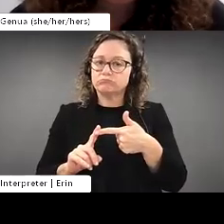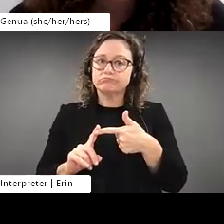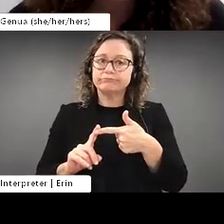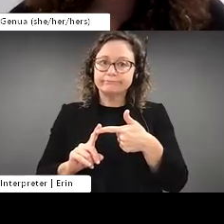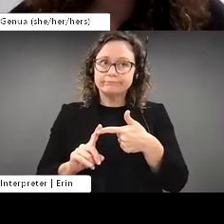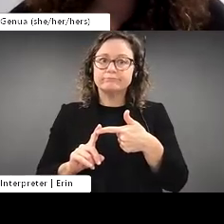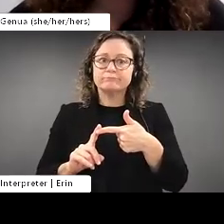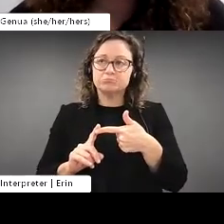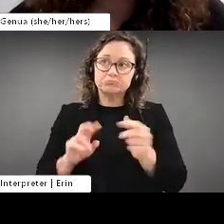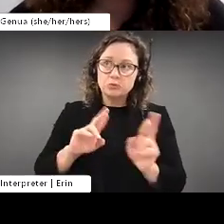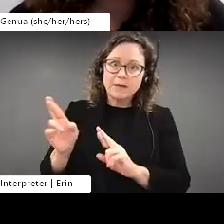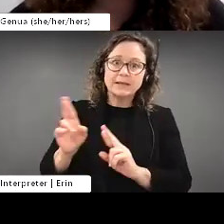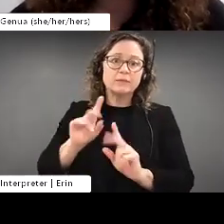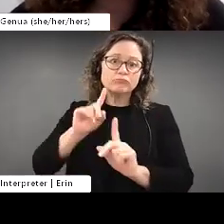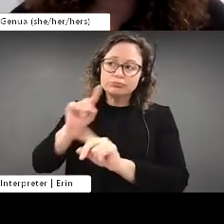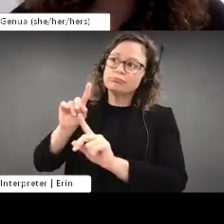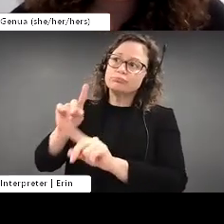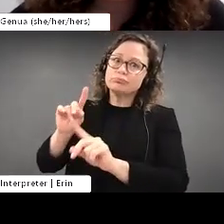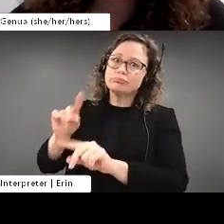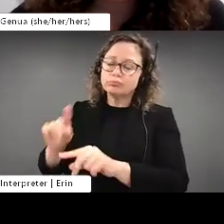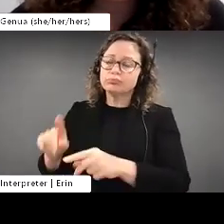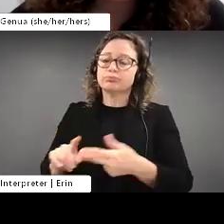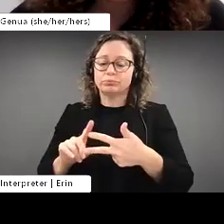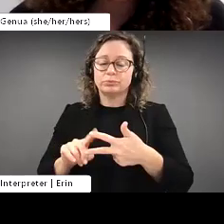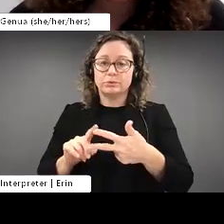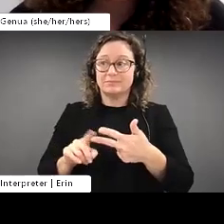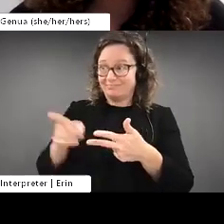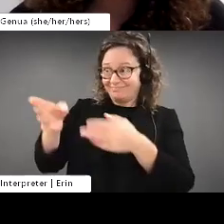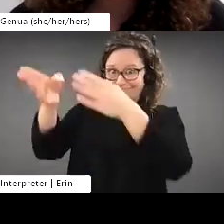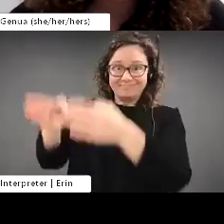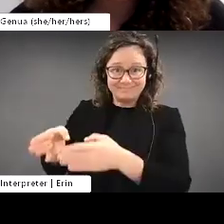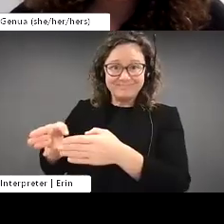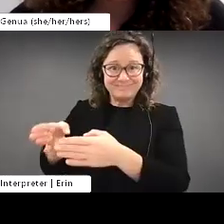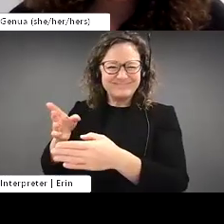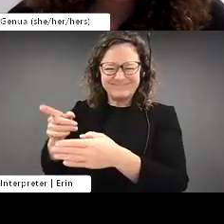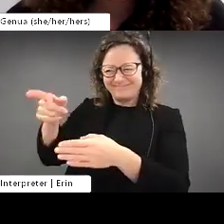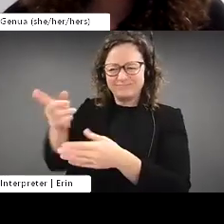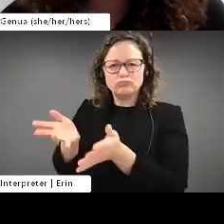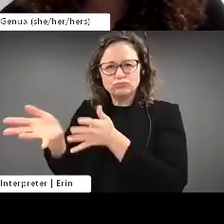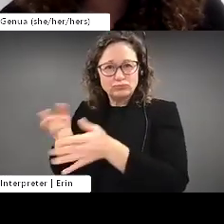questions, the customer service representative will be able to